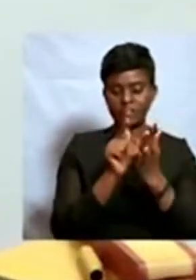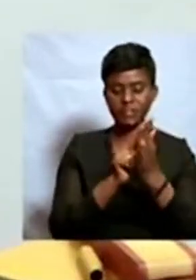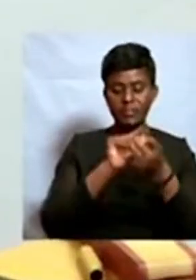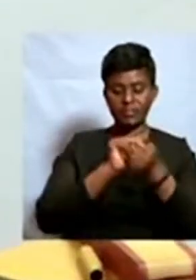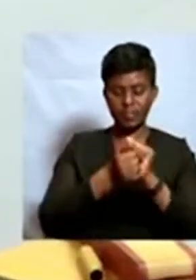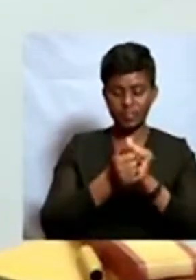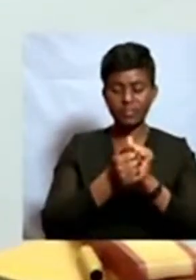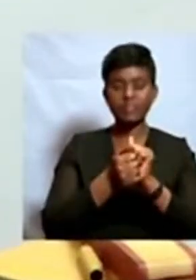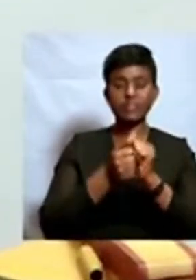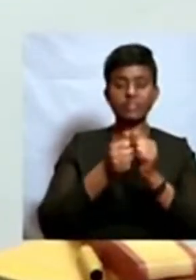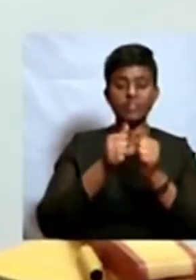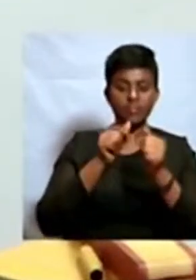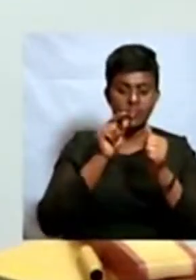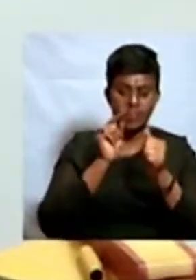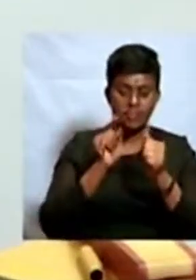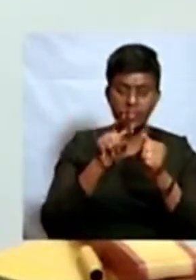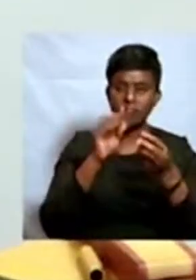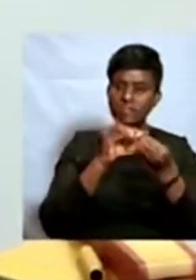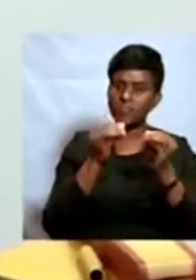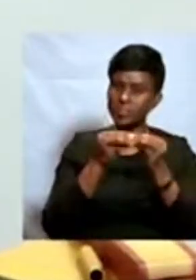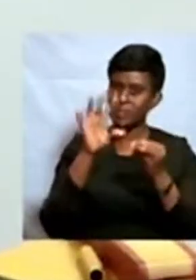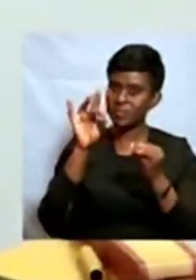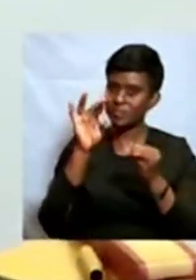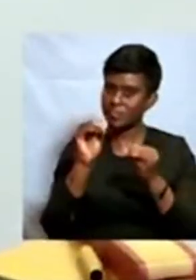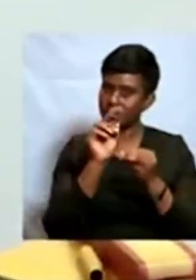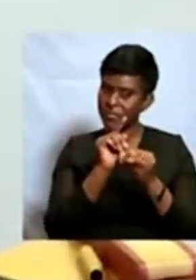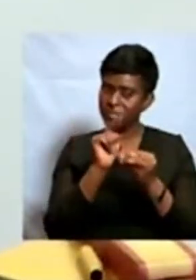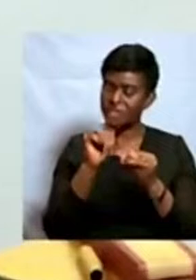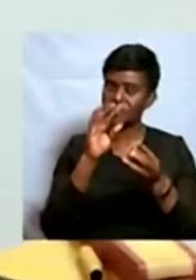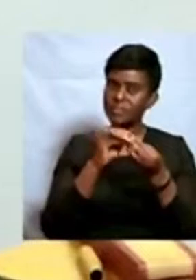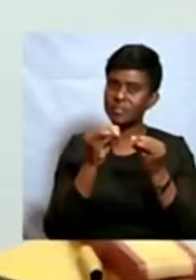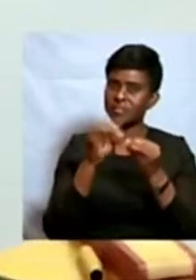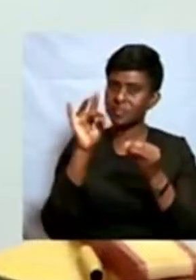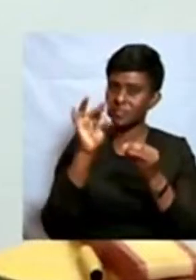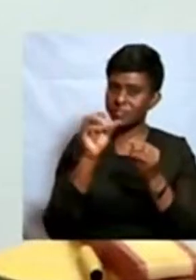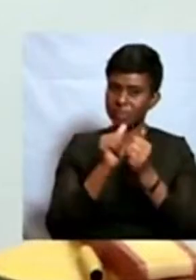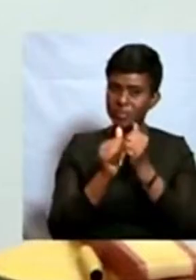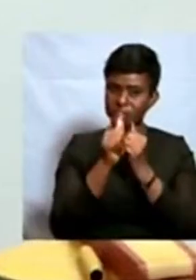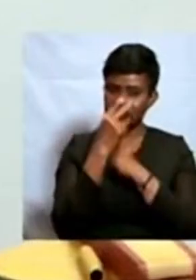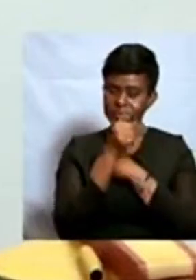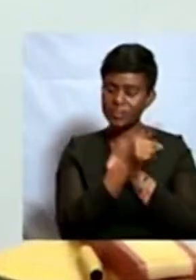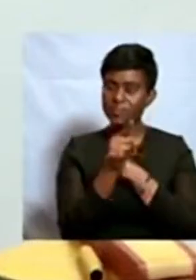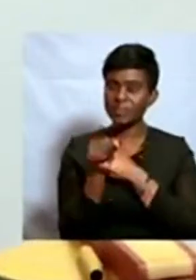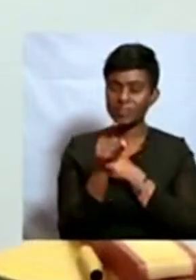the repeal of Section 80. So Section 80, which looks at